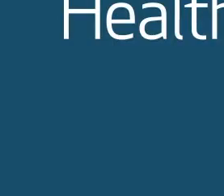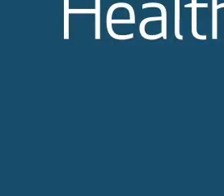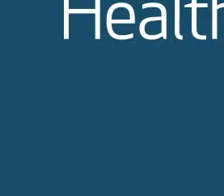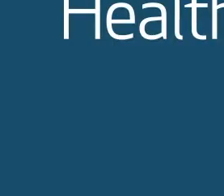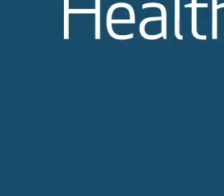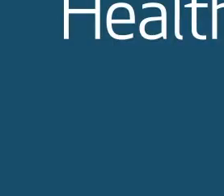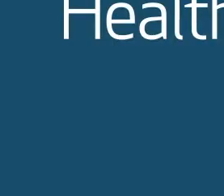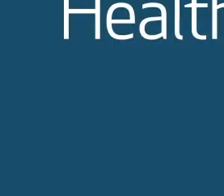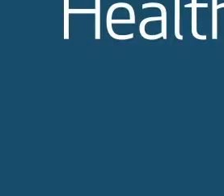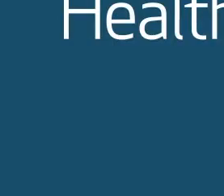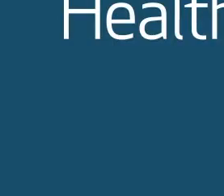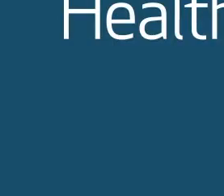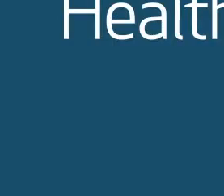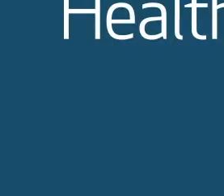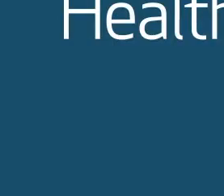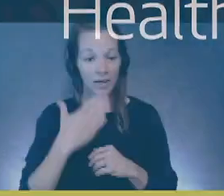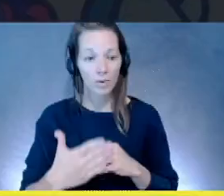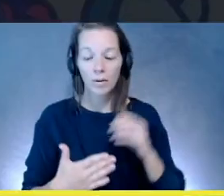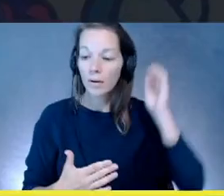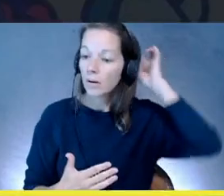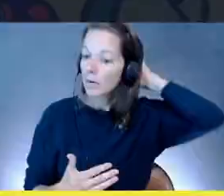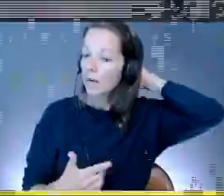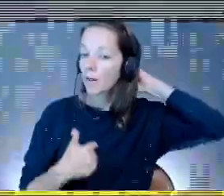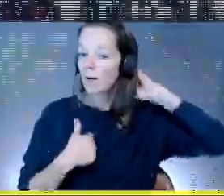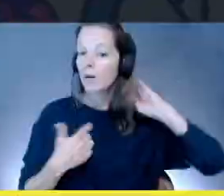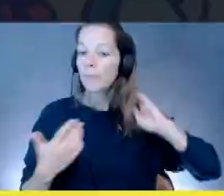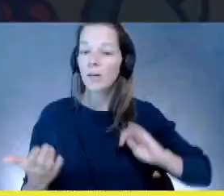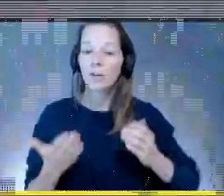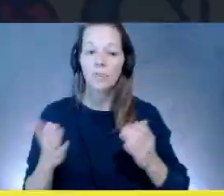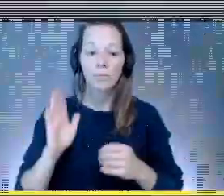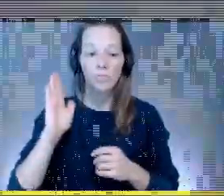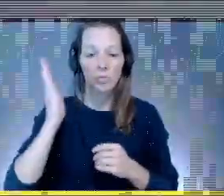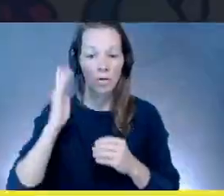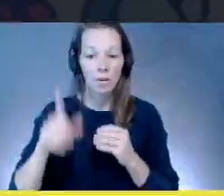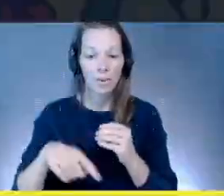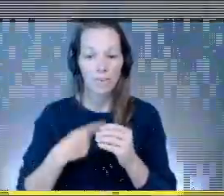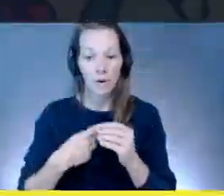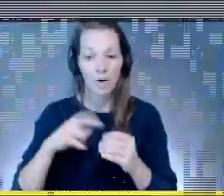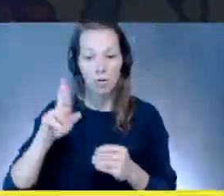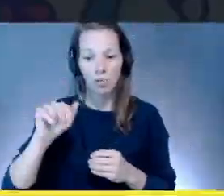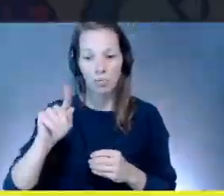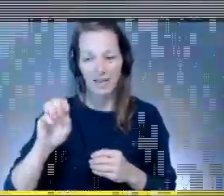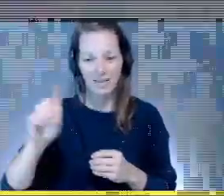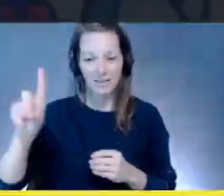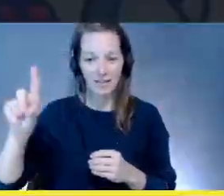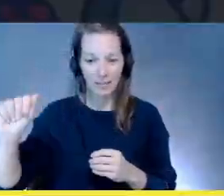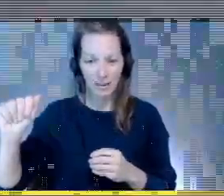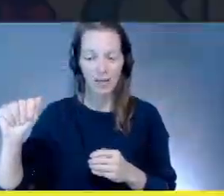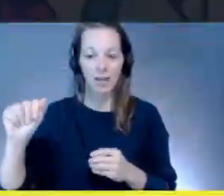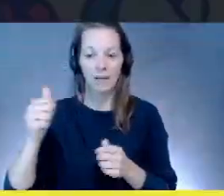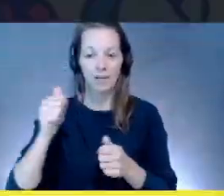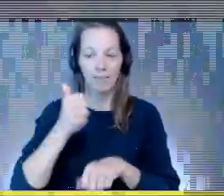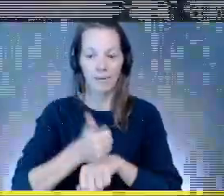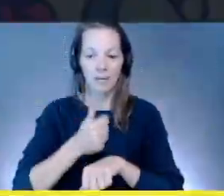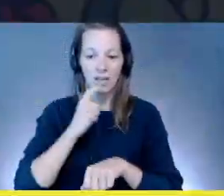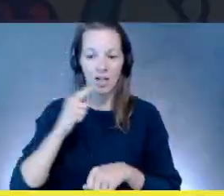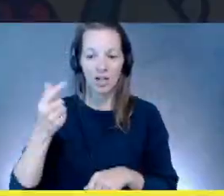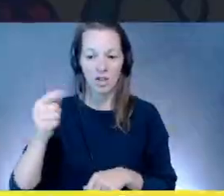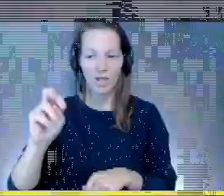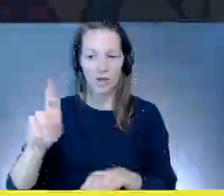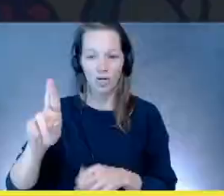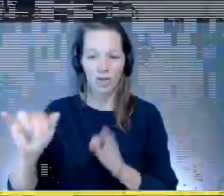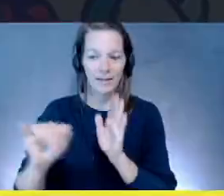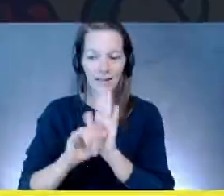Perfect, thank you. So I'm here to talk about the rates of disability by gender identity. So we're diving into a